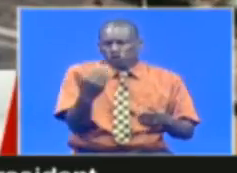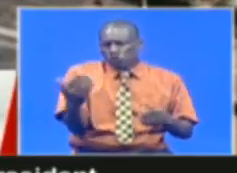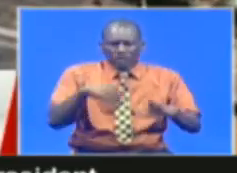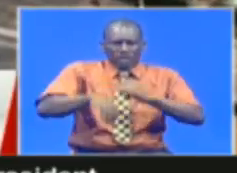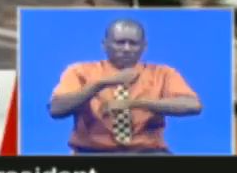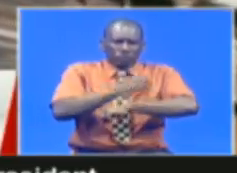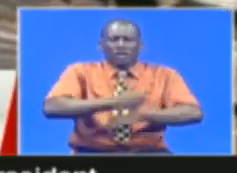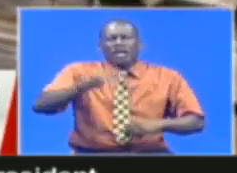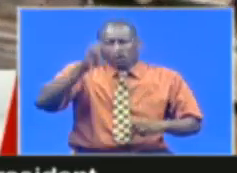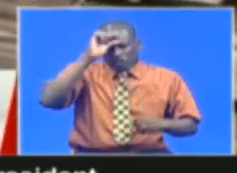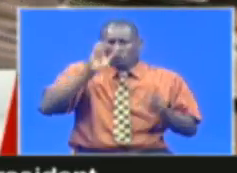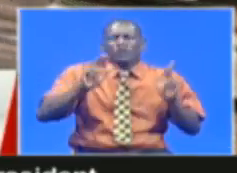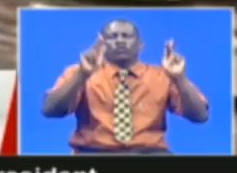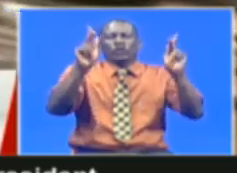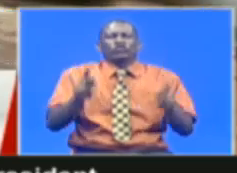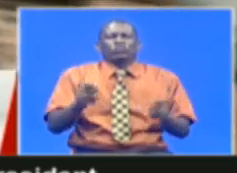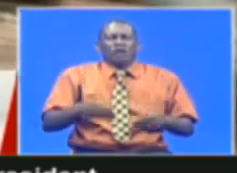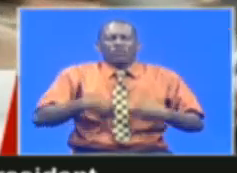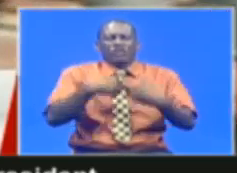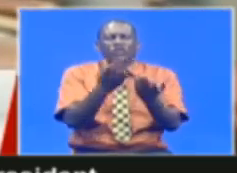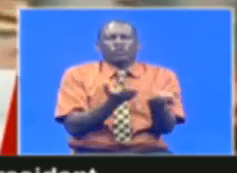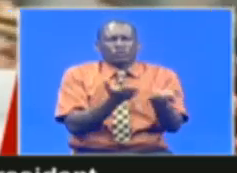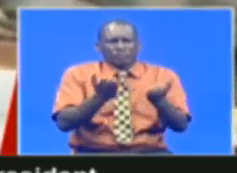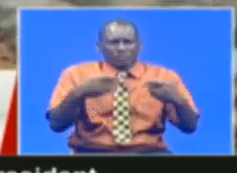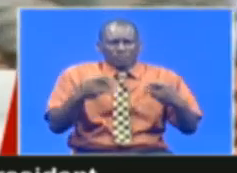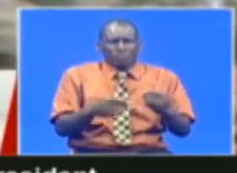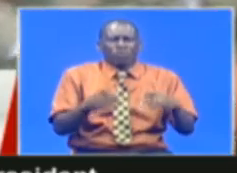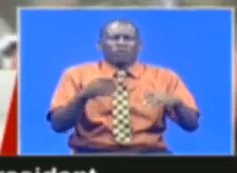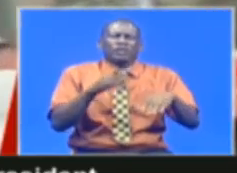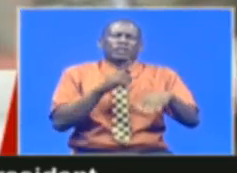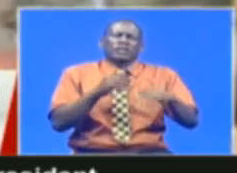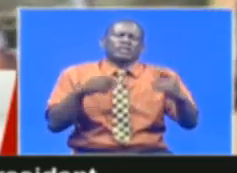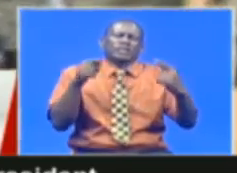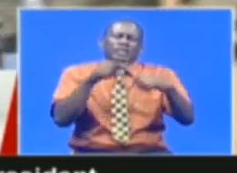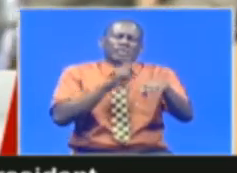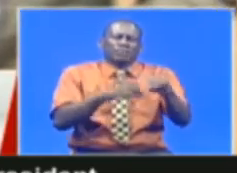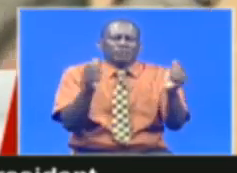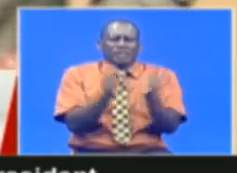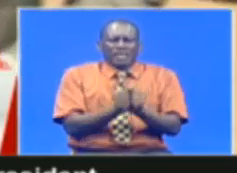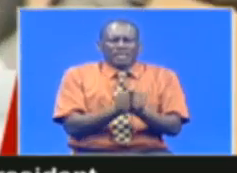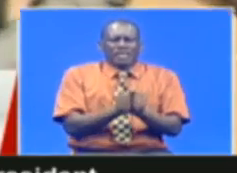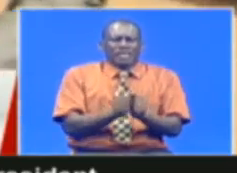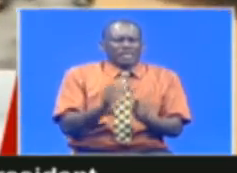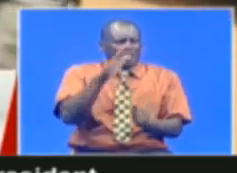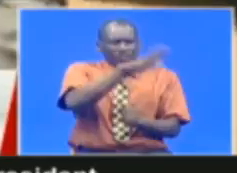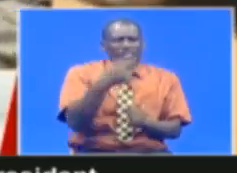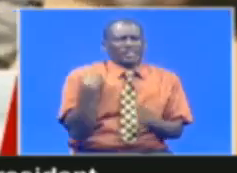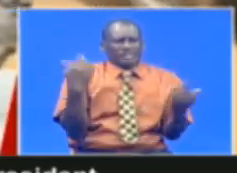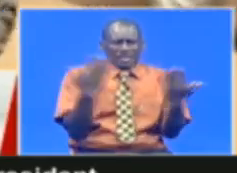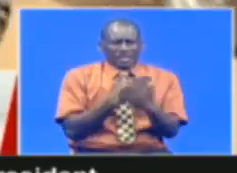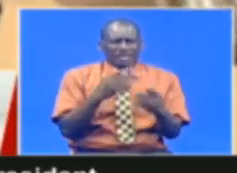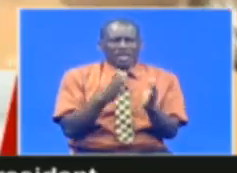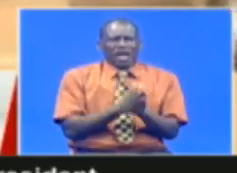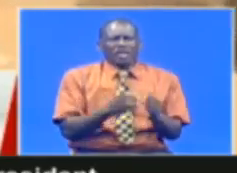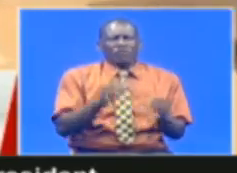The county government of Kisumu had given them until 10 p.m. last night, while the Kenya Railways notice speaks of August